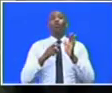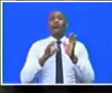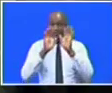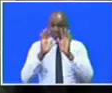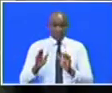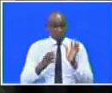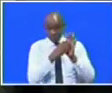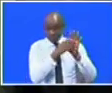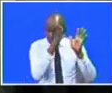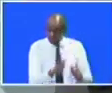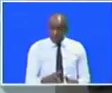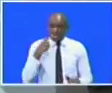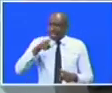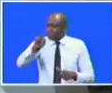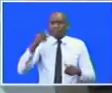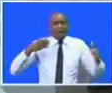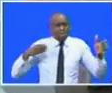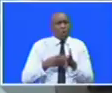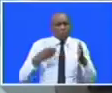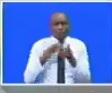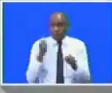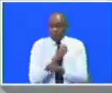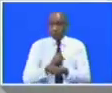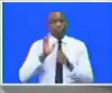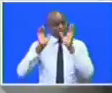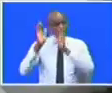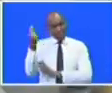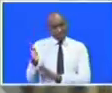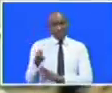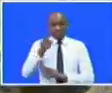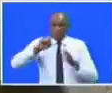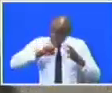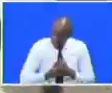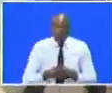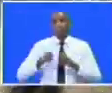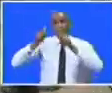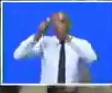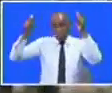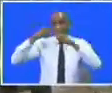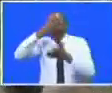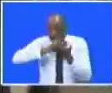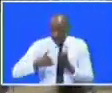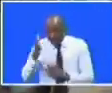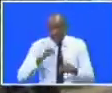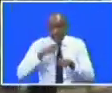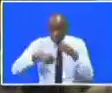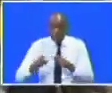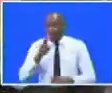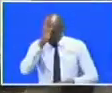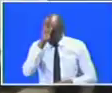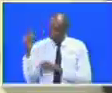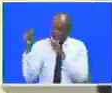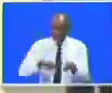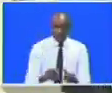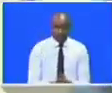They say Awiti has been denied spaces to appear on billboards. They began putting up the billboard, but halfway through the process, police officers